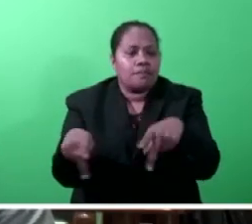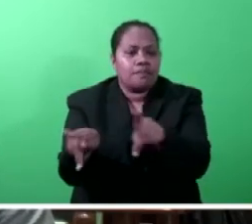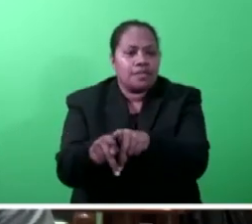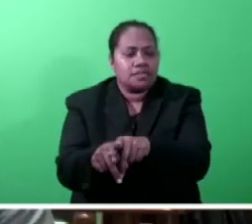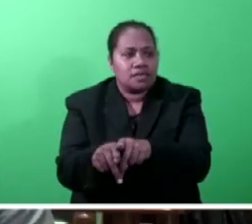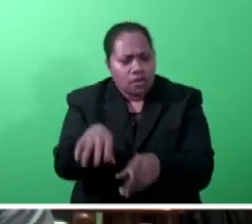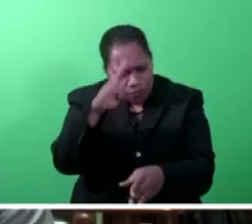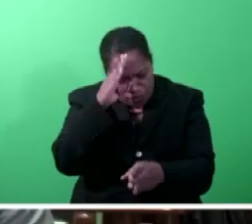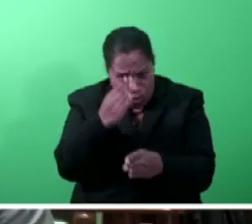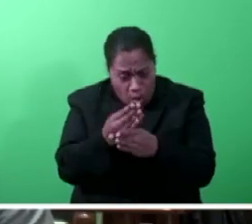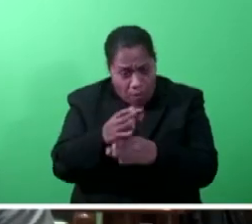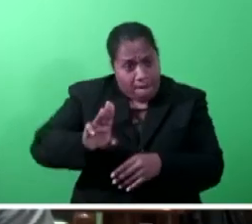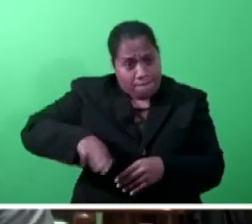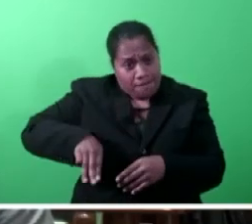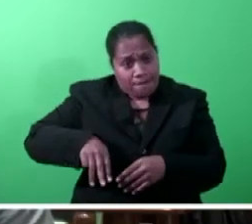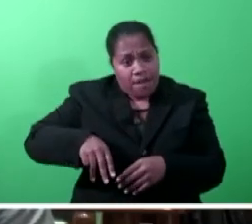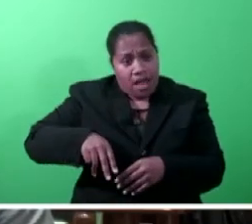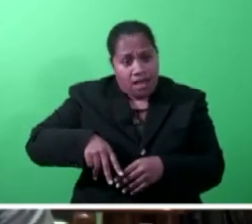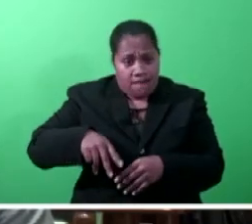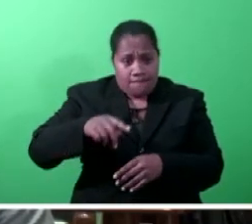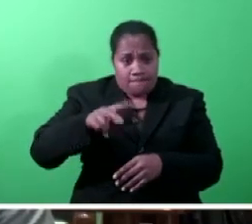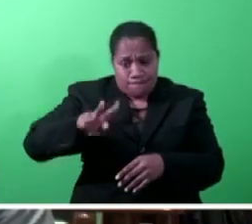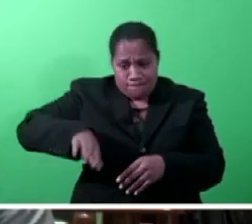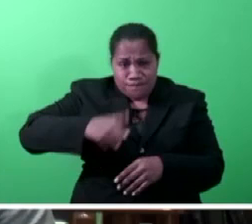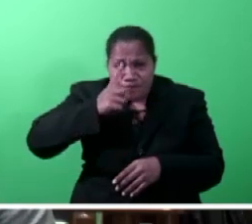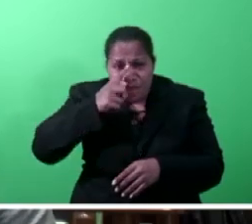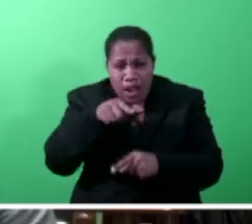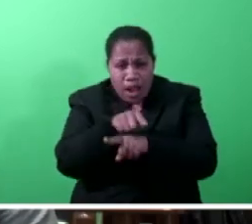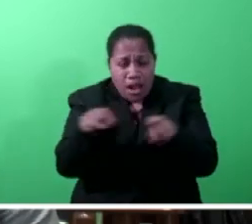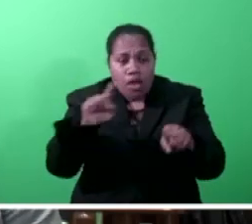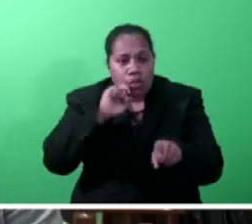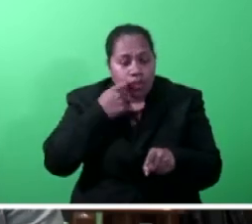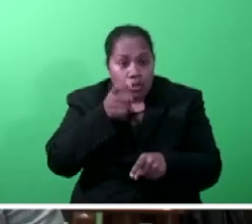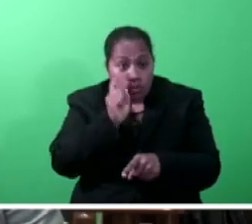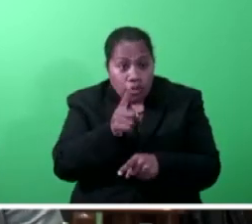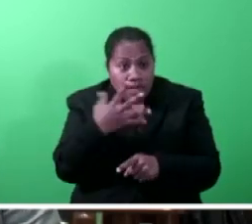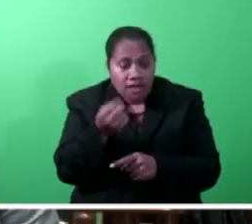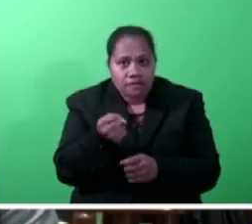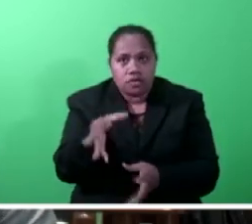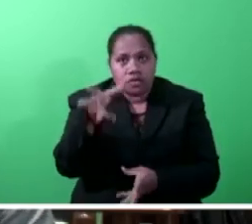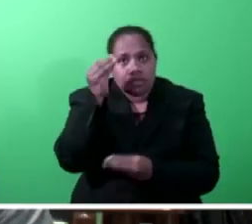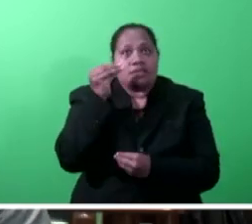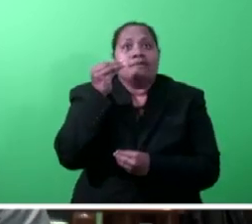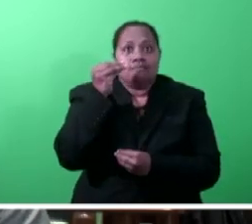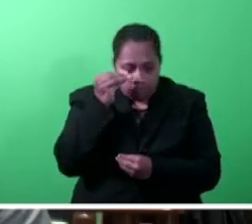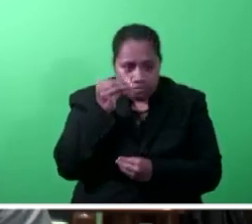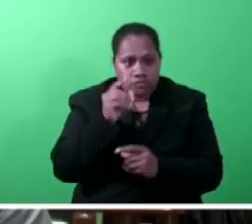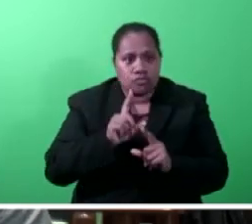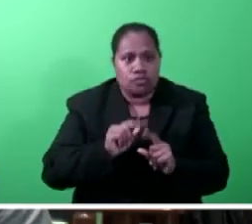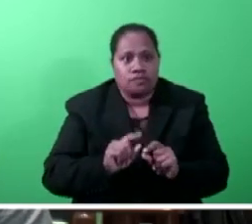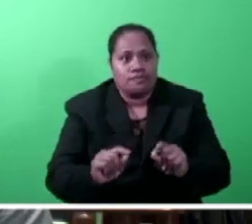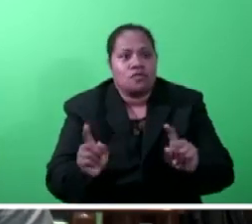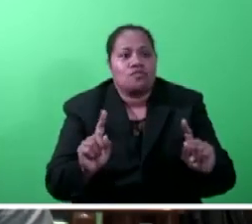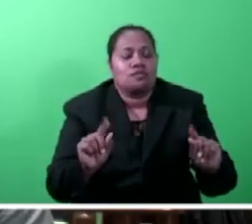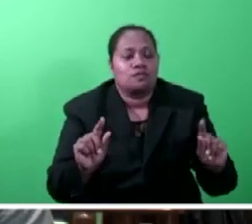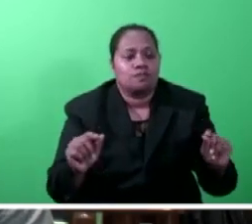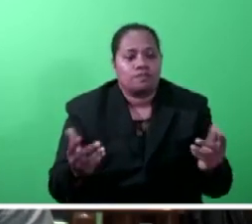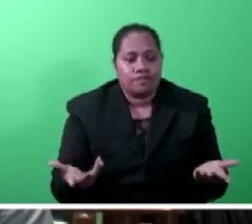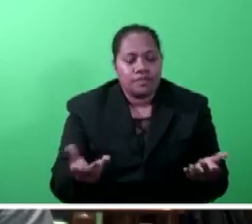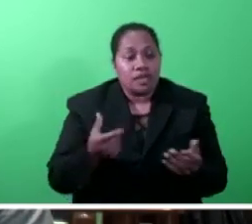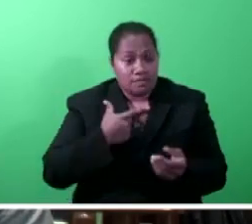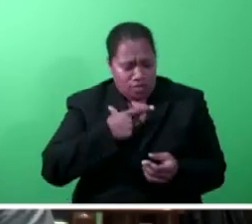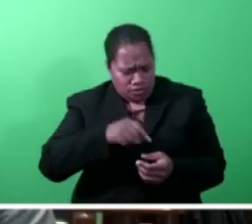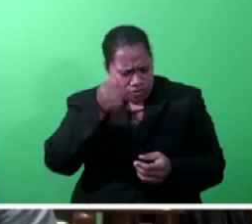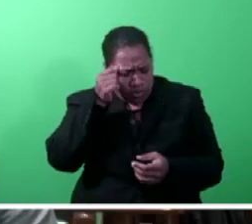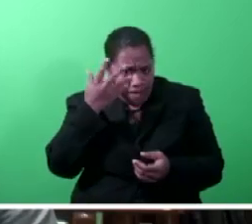of the public will pay special attention to all these warnings that are given out. Because, you know, when we have cyclones, the biggest disaster that